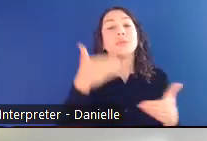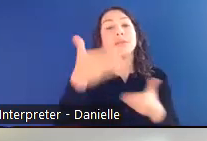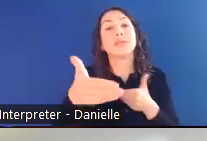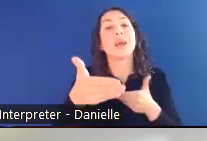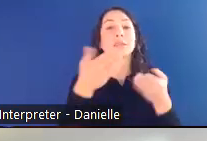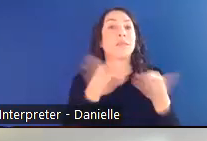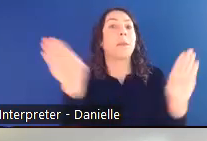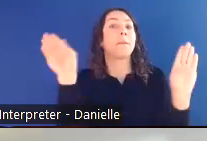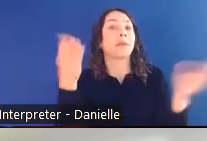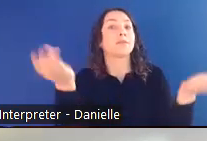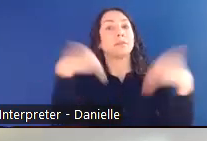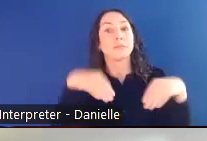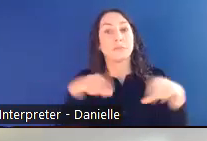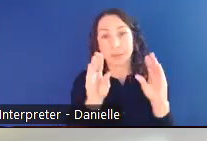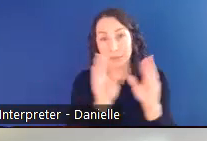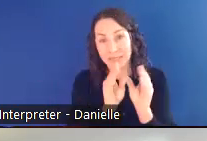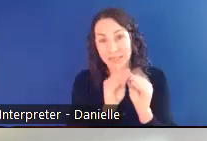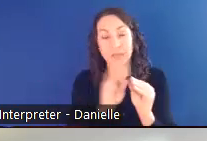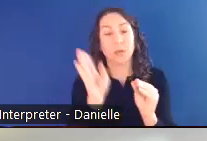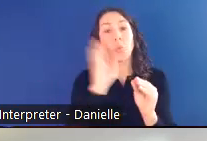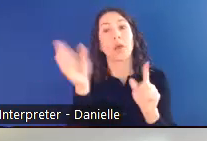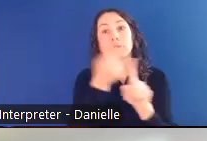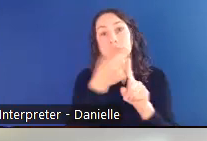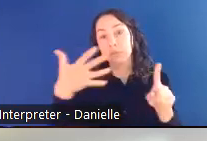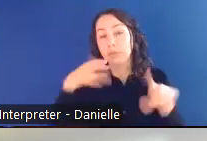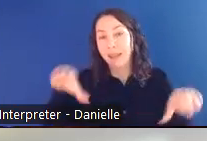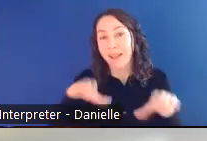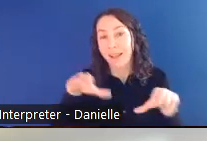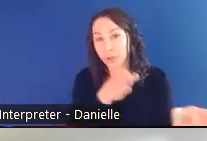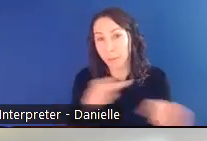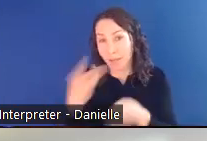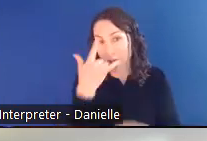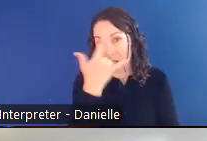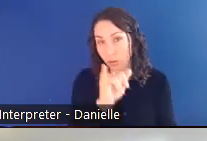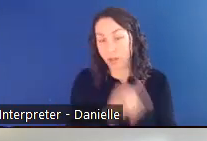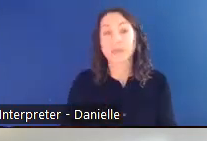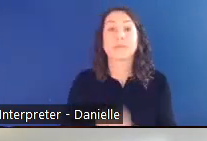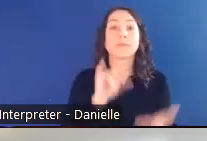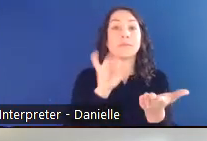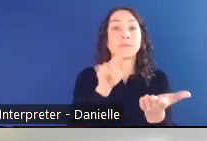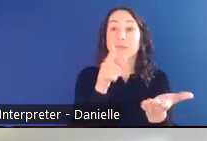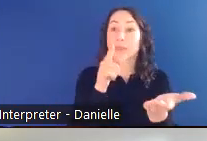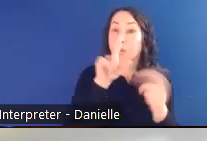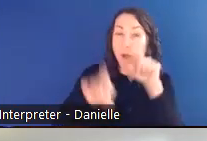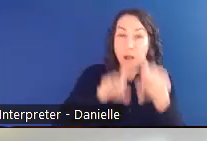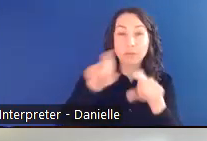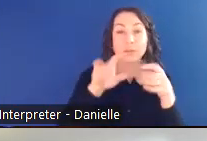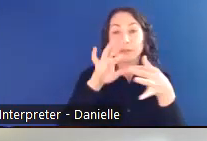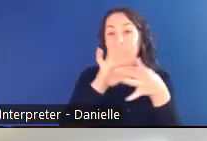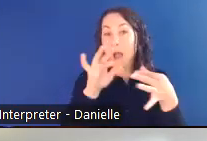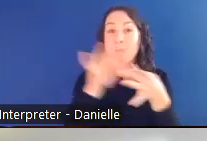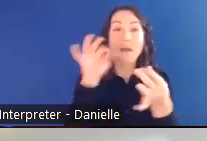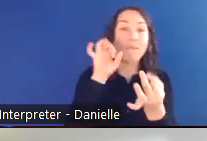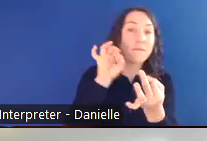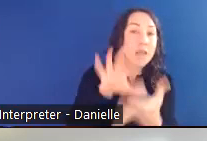of our 2022 annual action plan. If you have any questions or comments about this presentation or any additional feedback